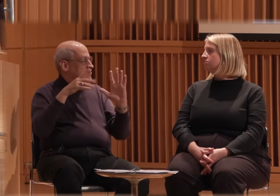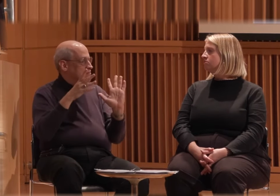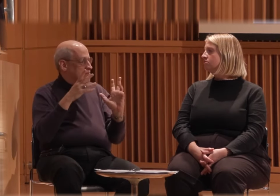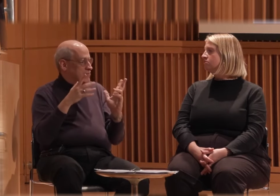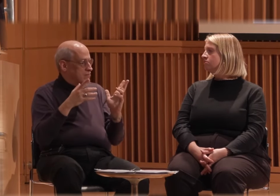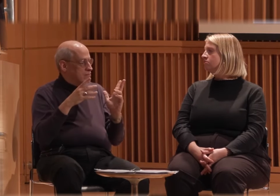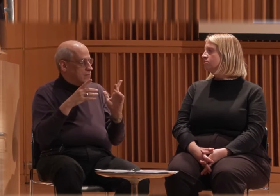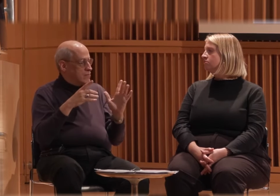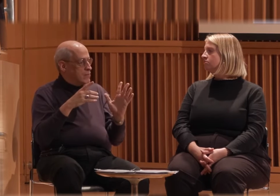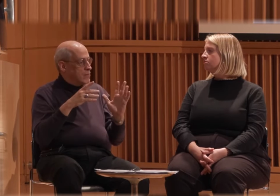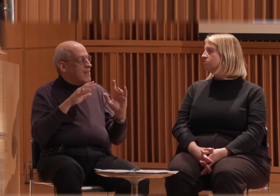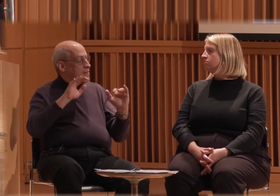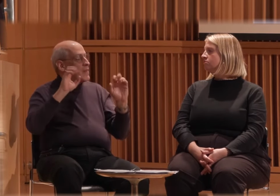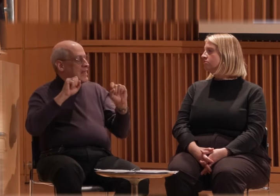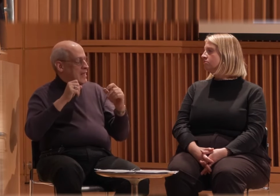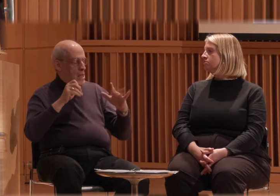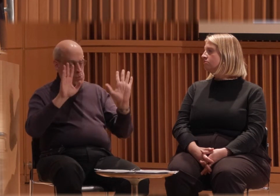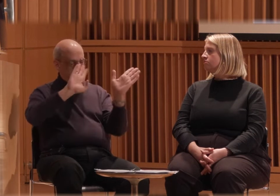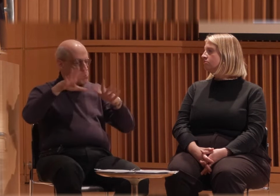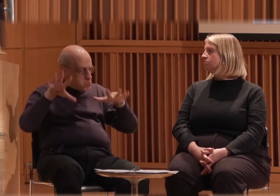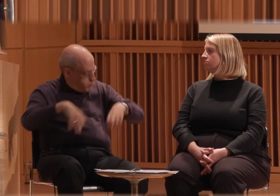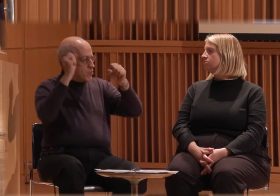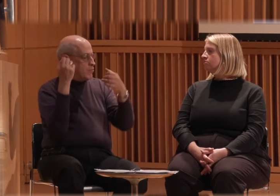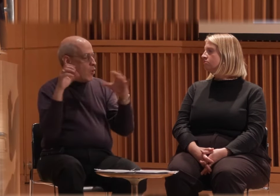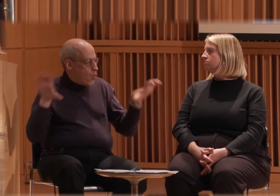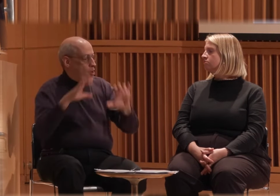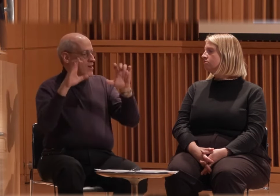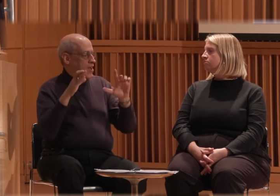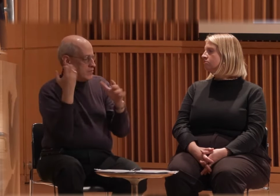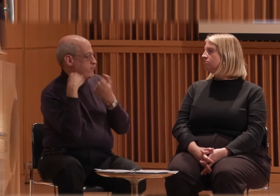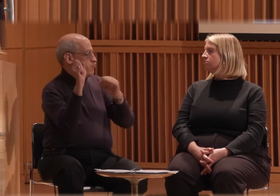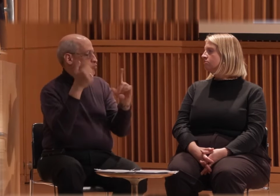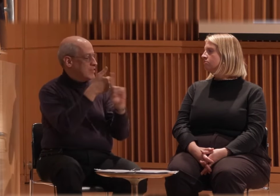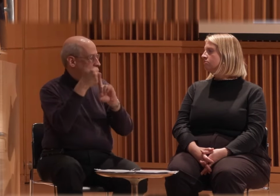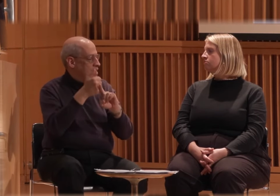at organizing themselves, electing people who are sympathetic to